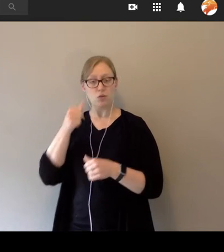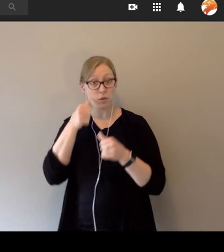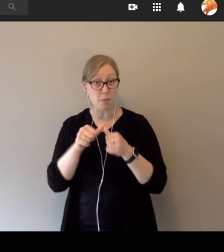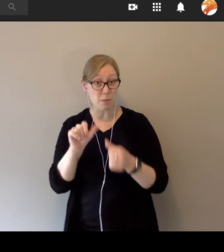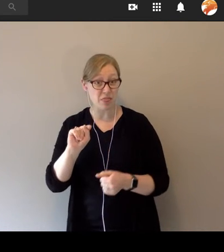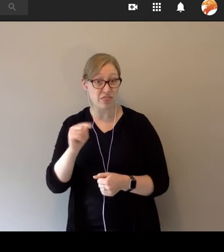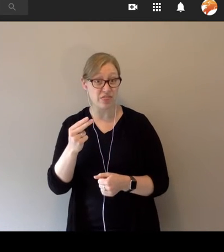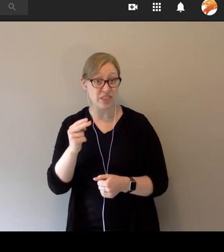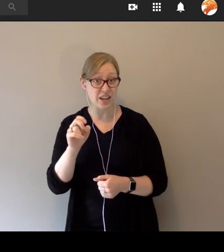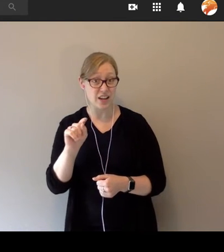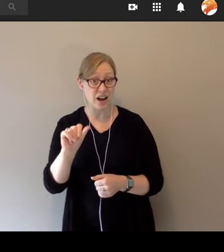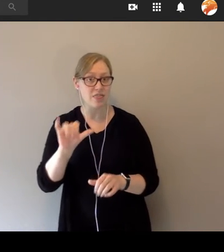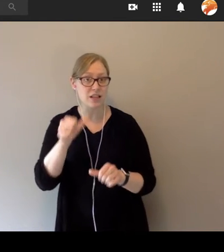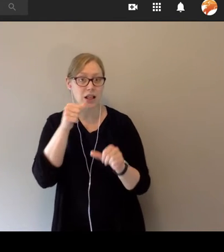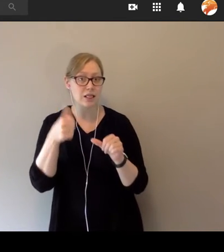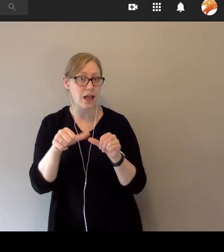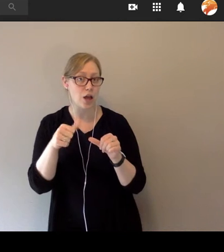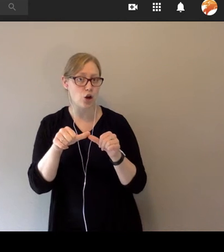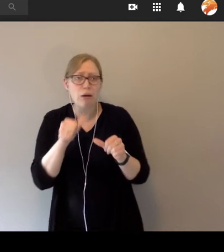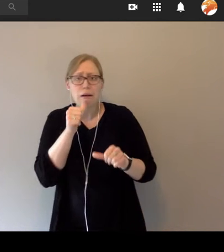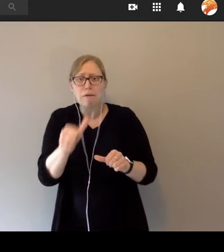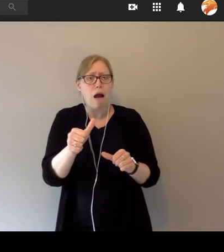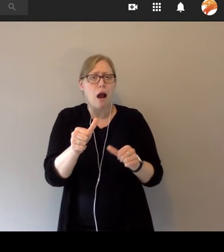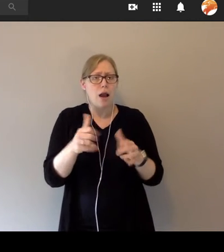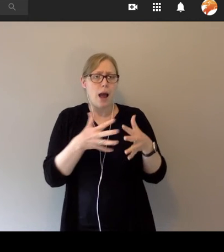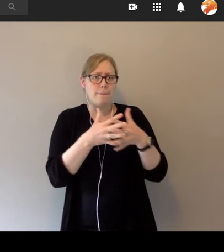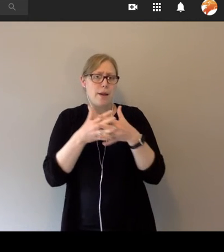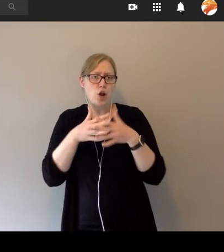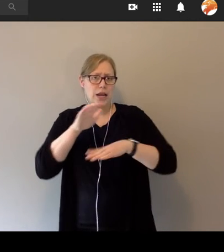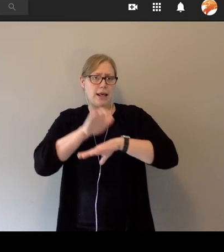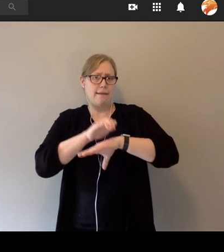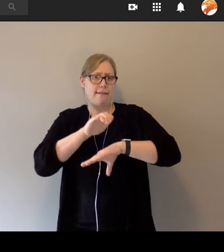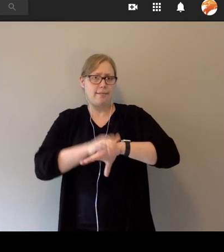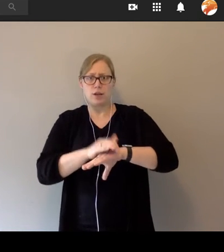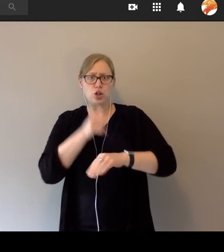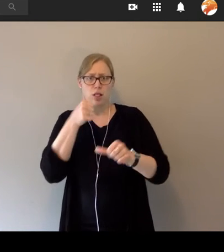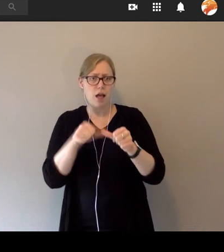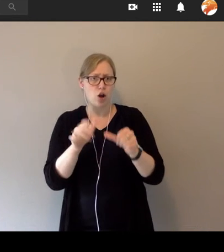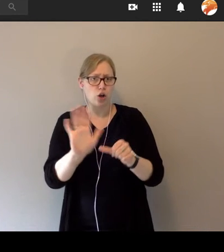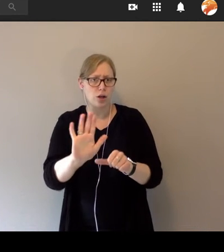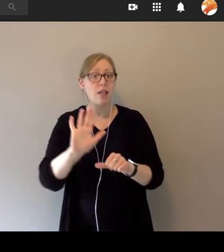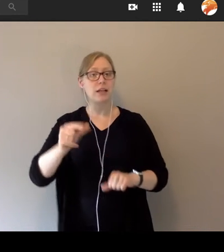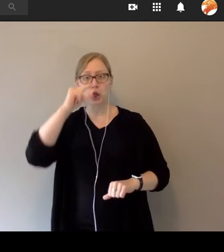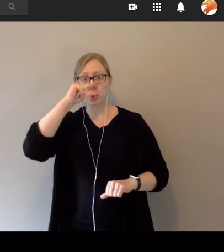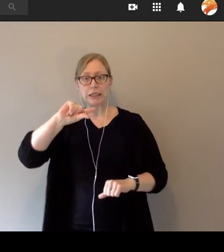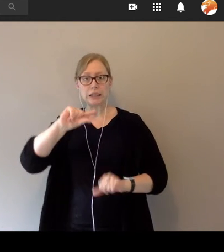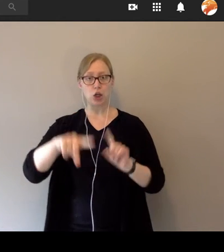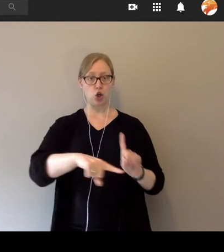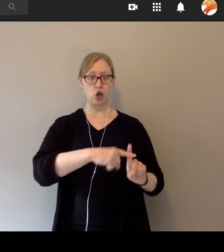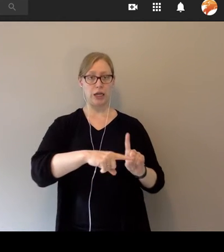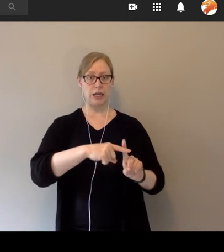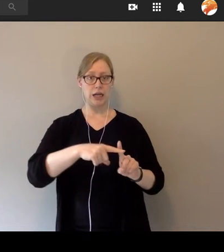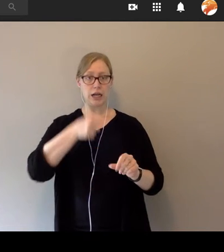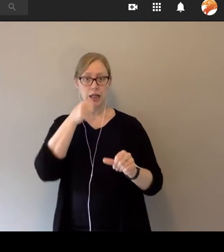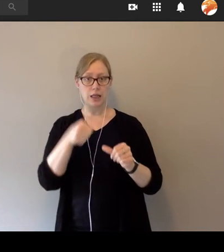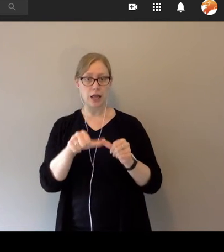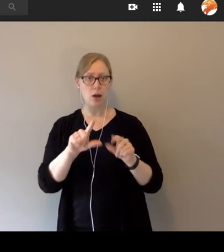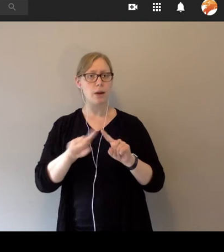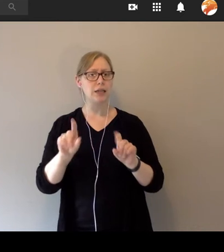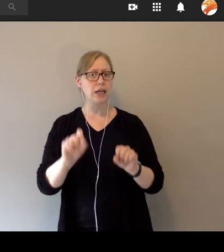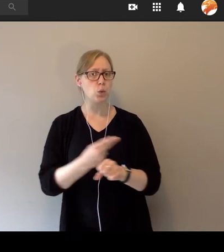It's not our letter, right? It's not a U.S. English letter. It's a Greek letter, but we use it just the same. So this